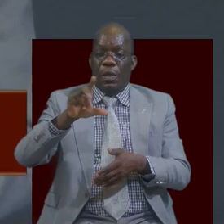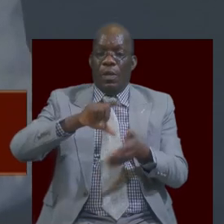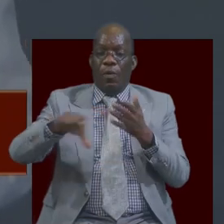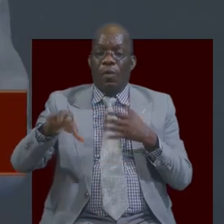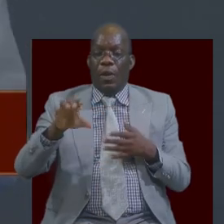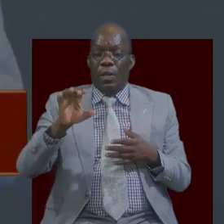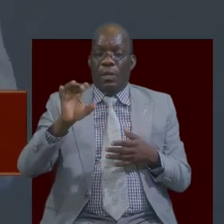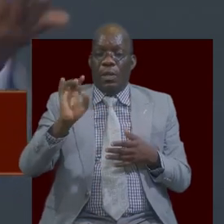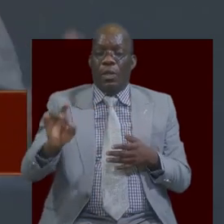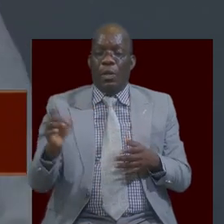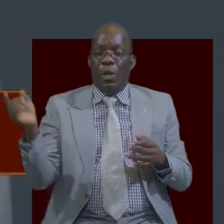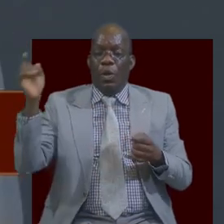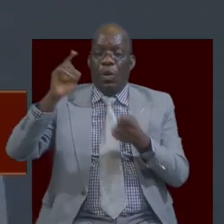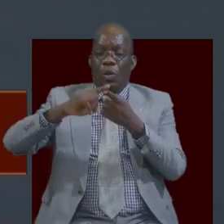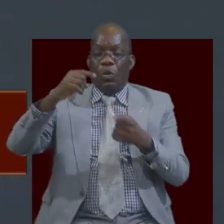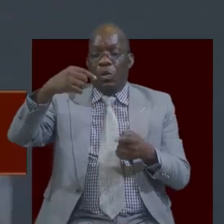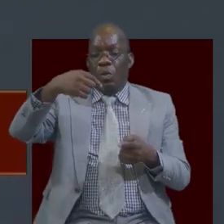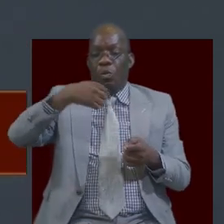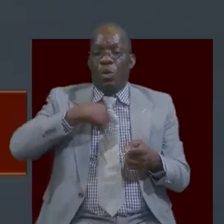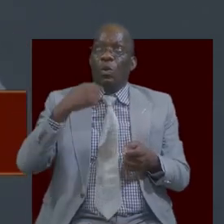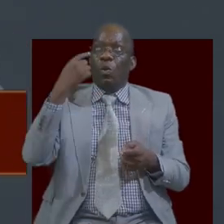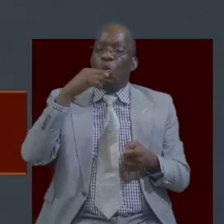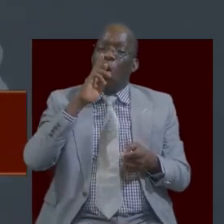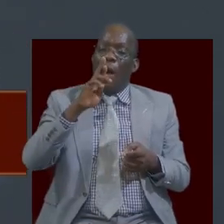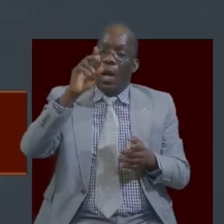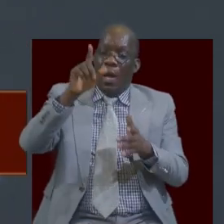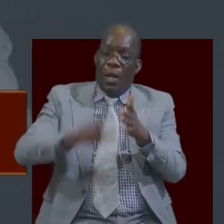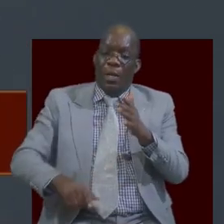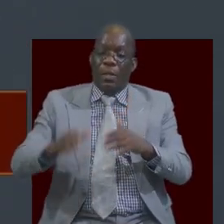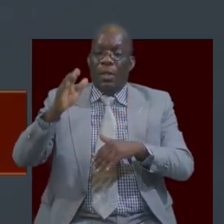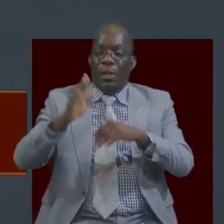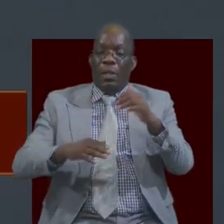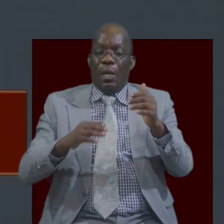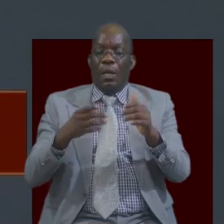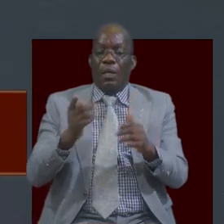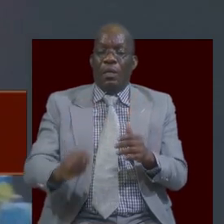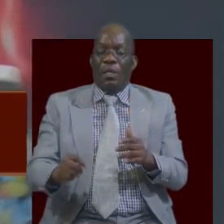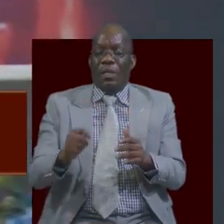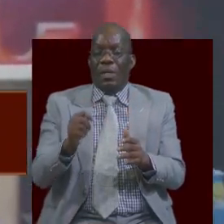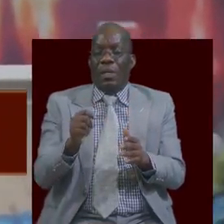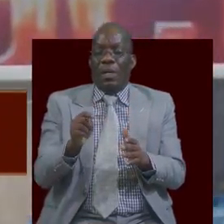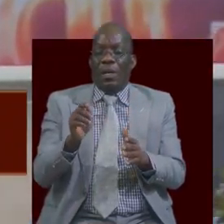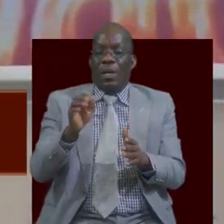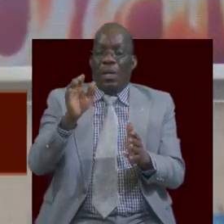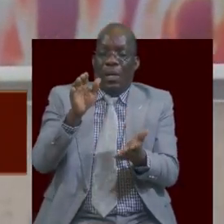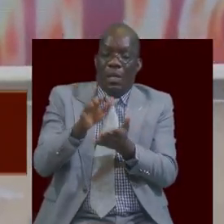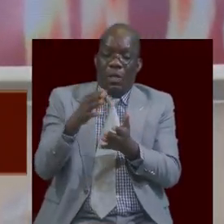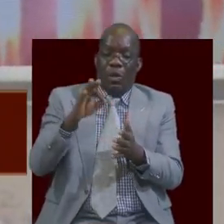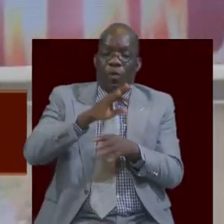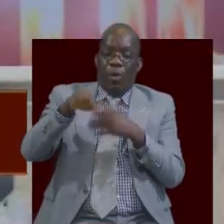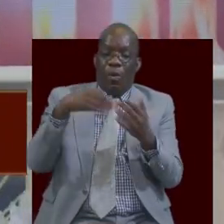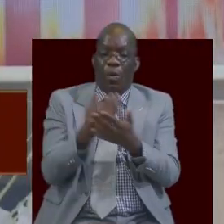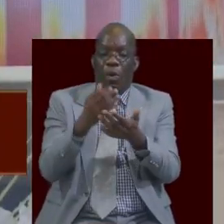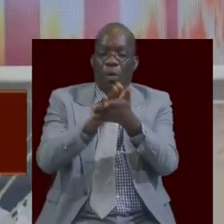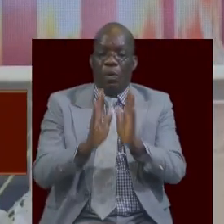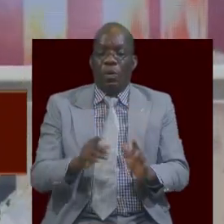me who am less than the least of all saints. You couldn't be